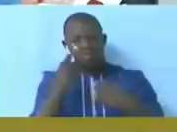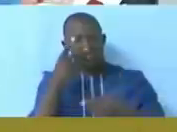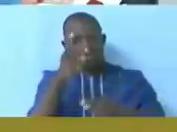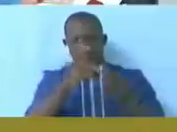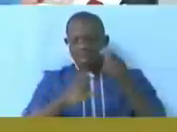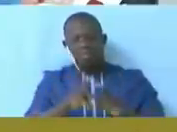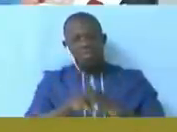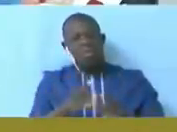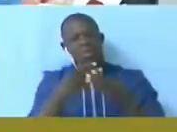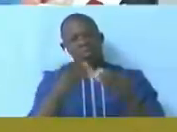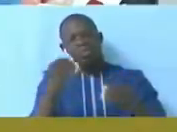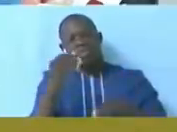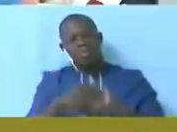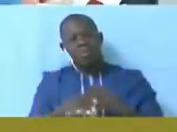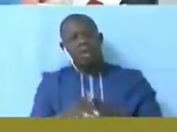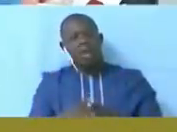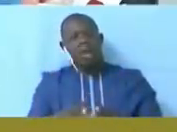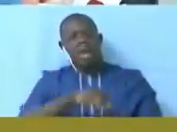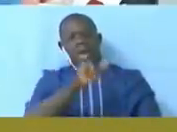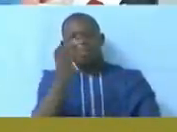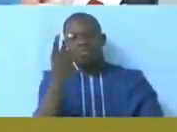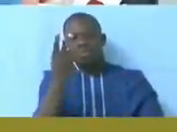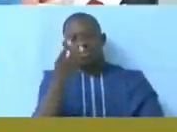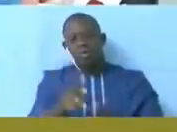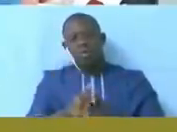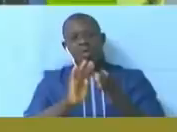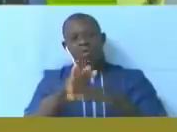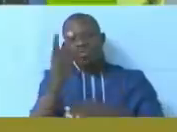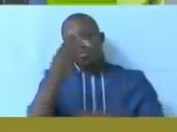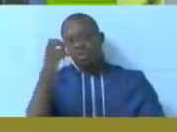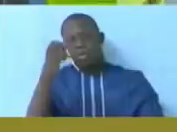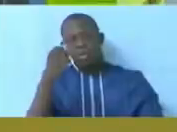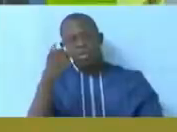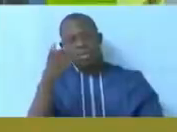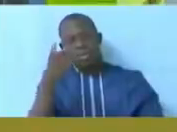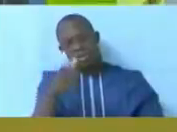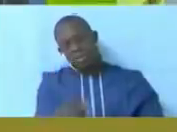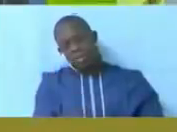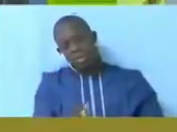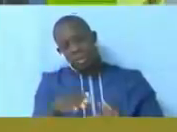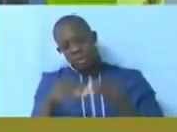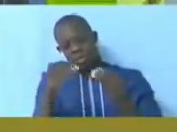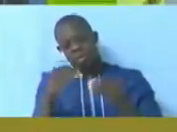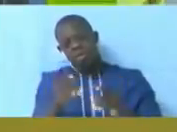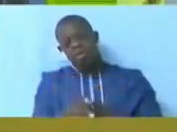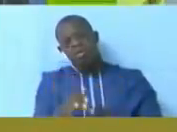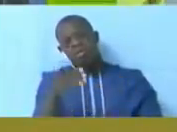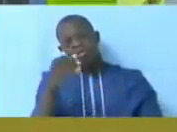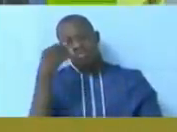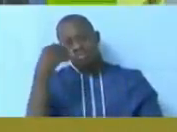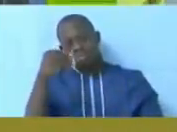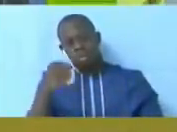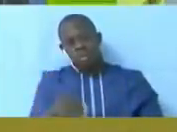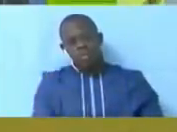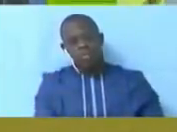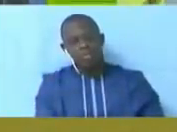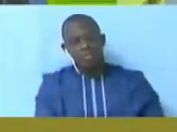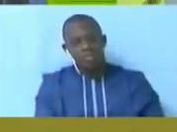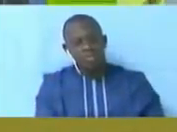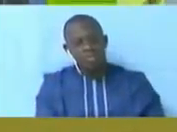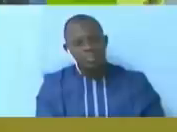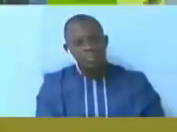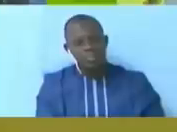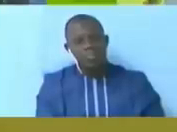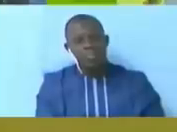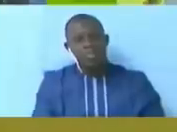They disappeared forever. Plus over $200,000. And let me also add, Dr. Alamin sold his house